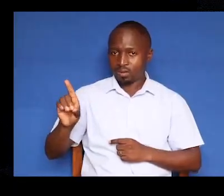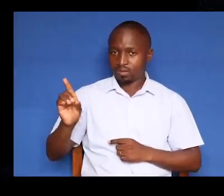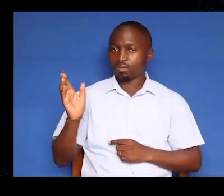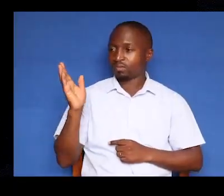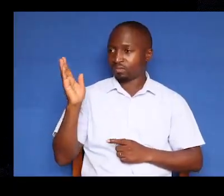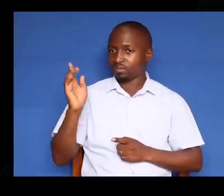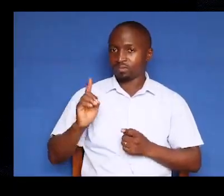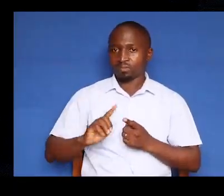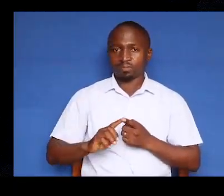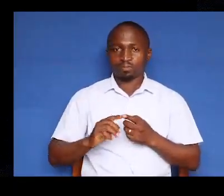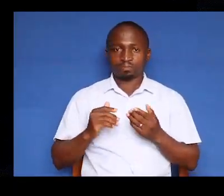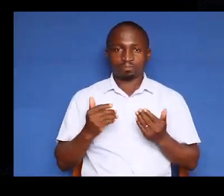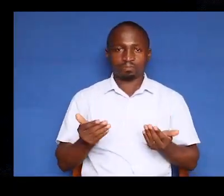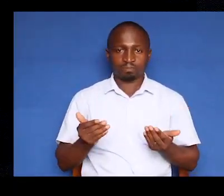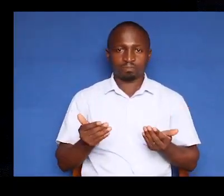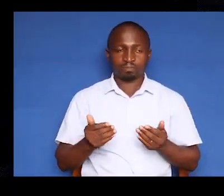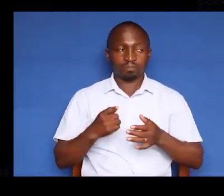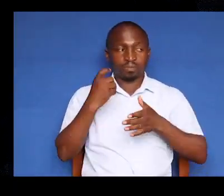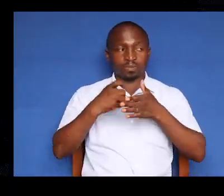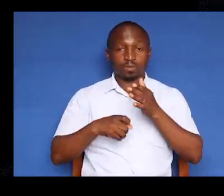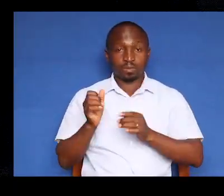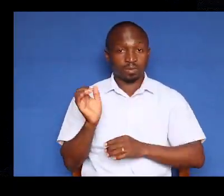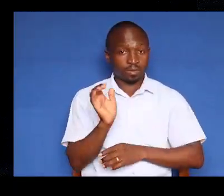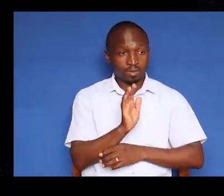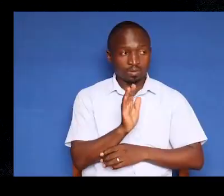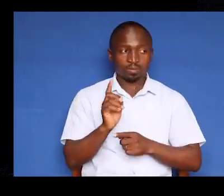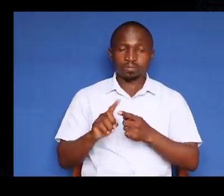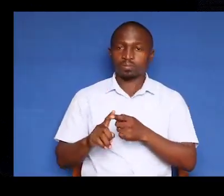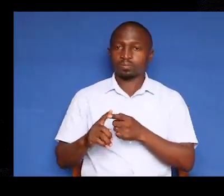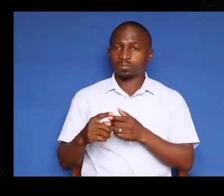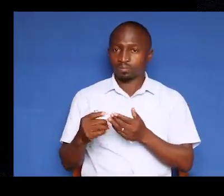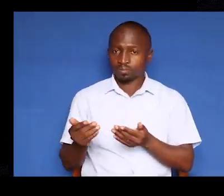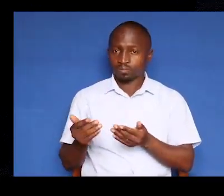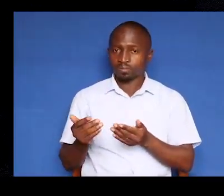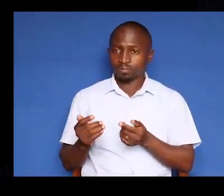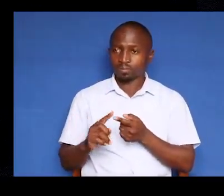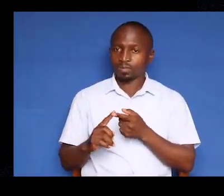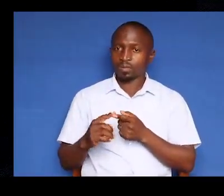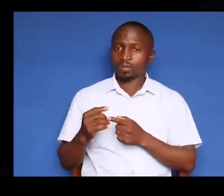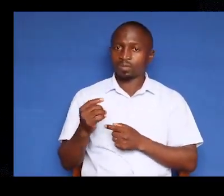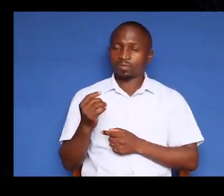Gerard is tax paid by Mr. Gerard is